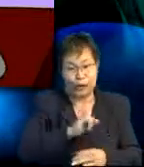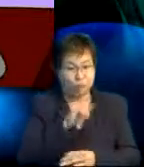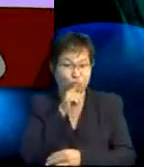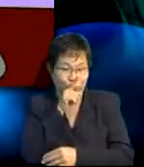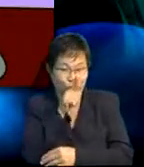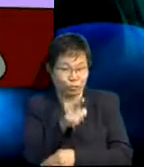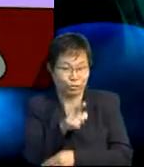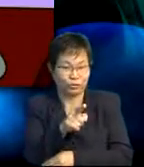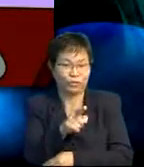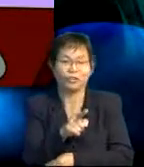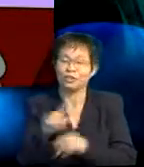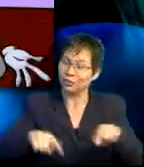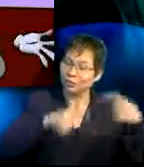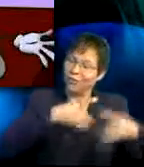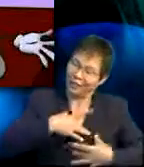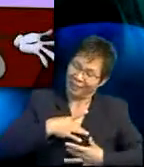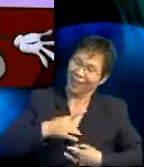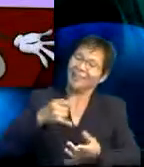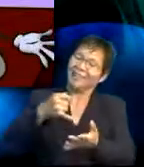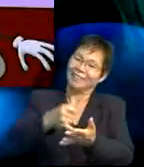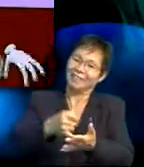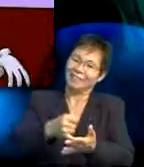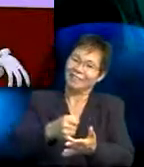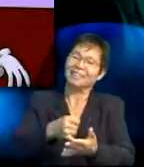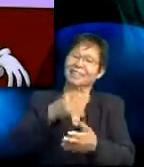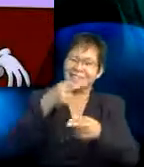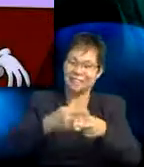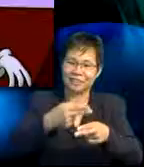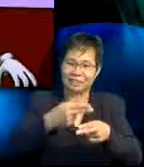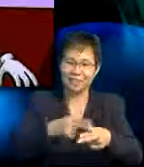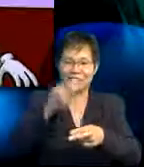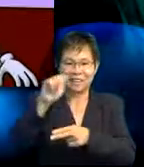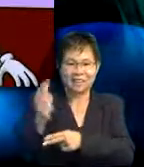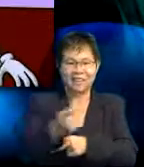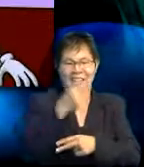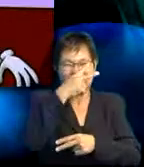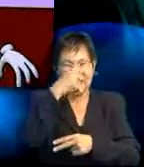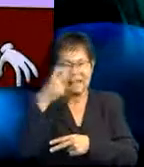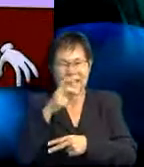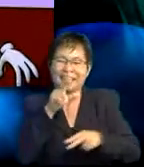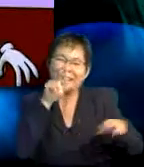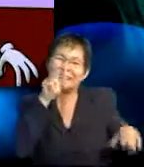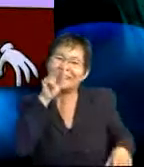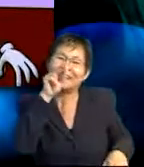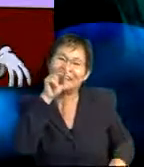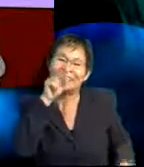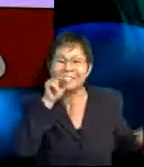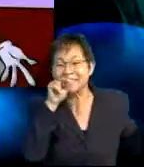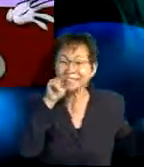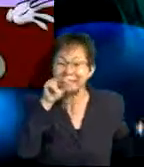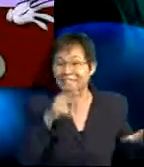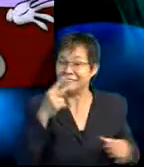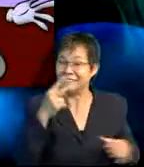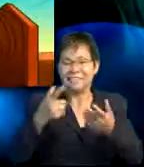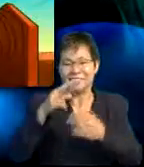I'm sure you're going to like it. It's called the ugly duckling.